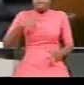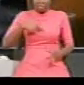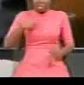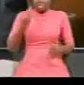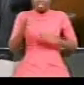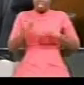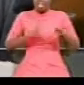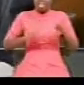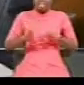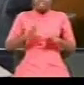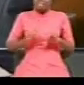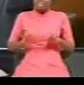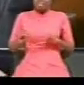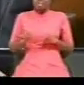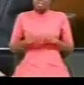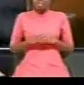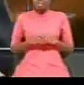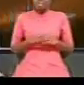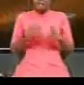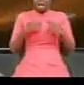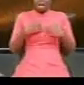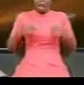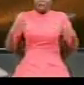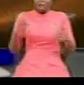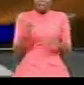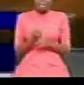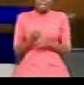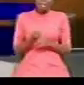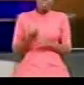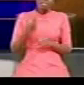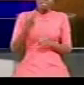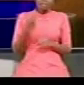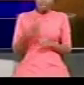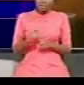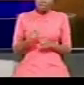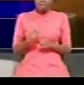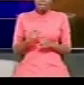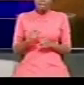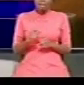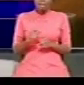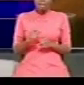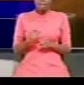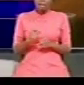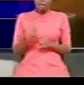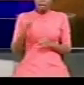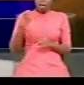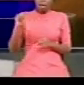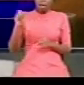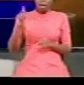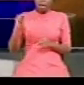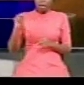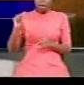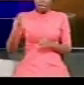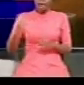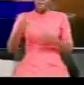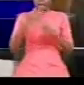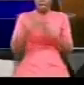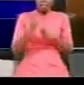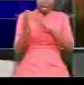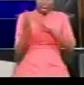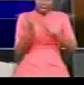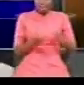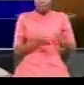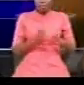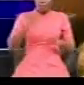religious activities have taken the kernel away, leaving mere